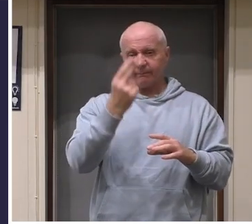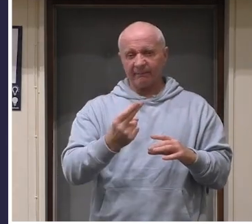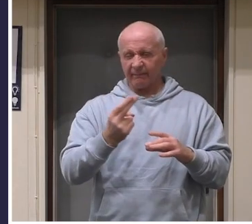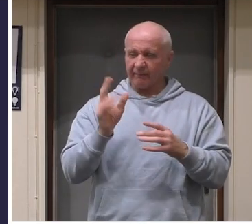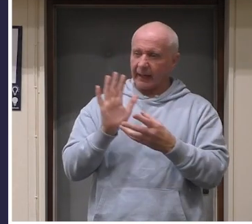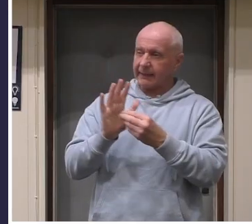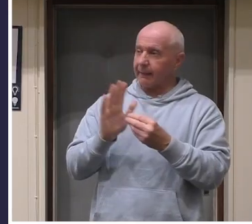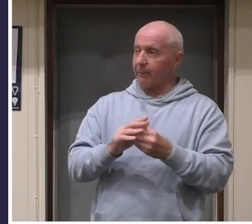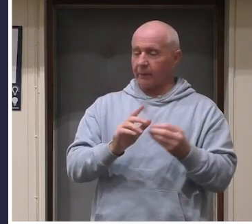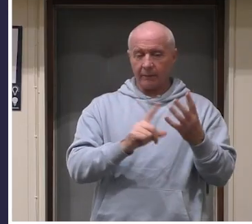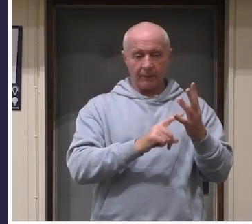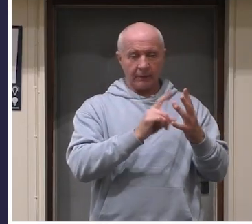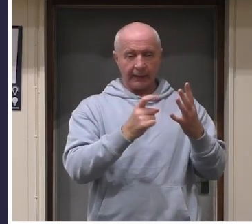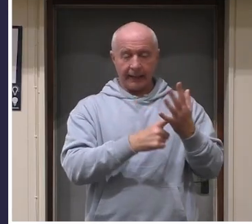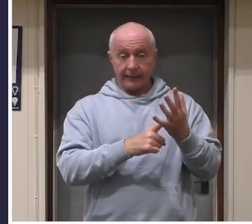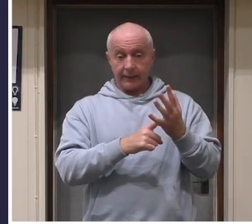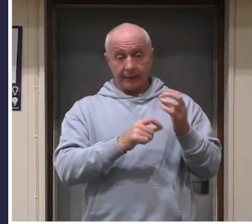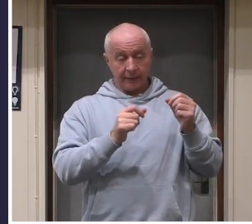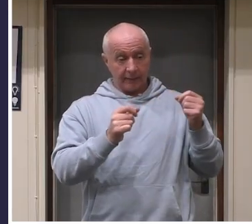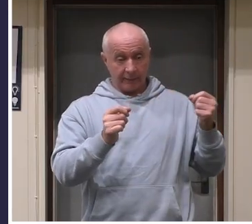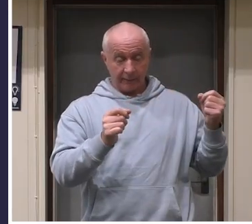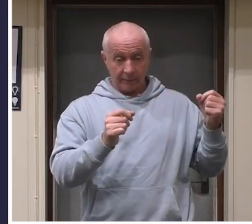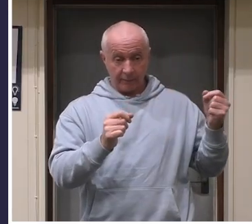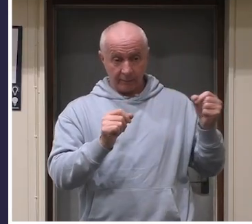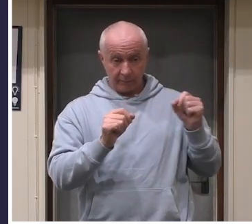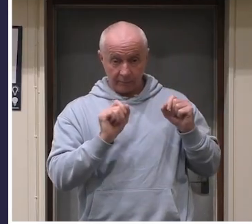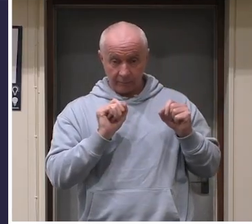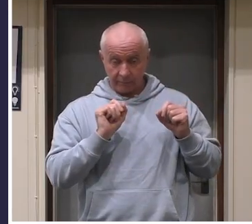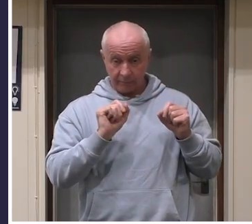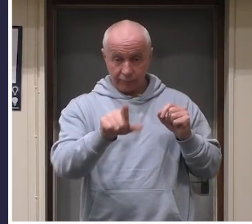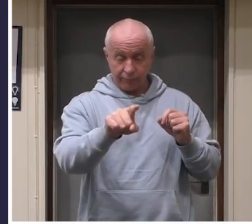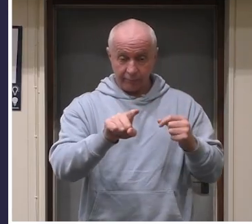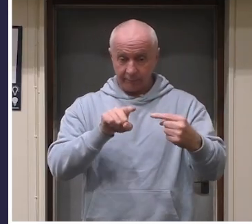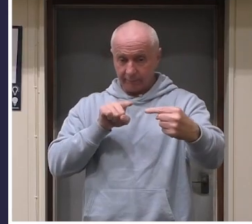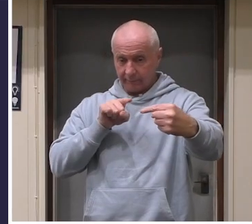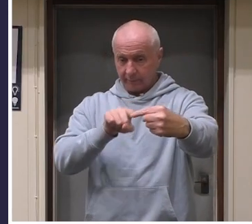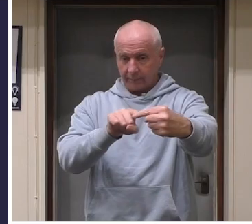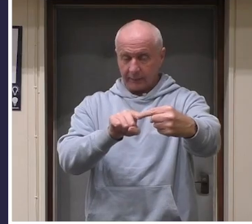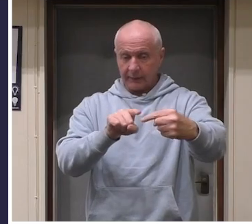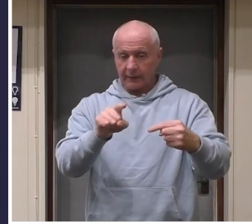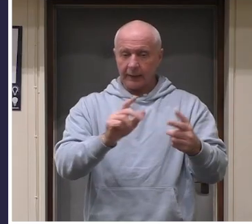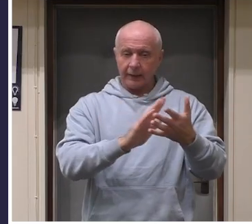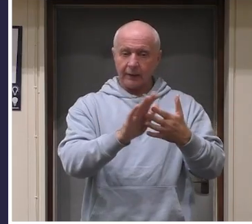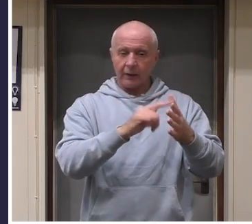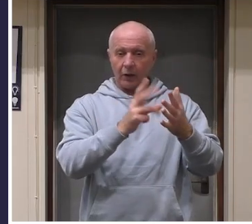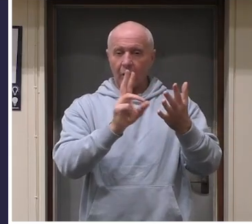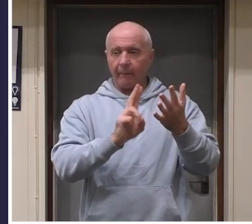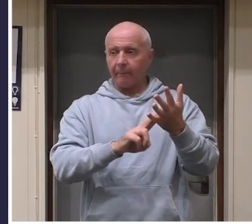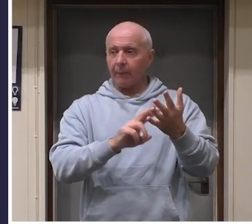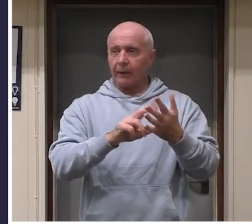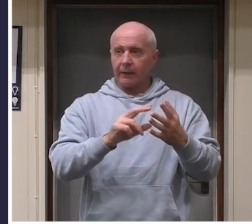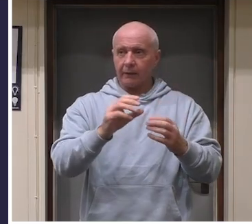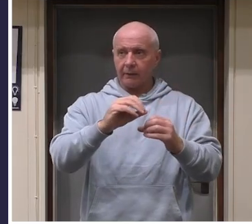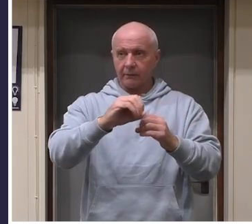a laser beam is used to trap a nanoparticle, the nanoparticle sits in what is called a harmonic potential or harmonic